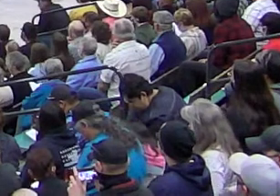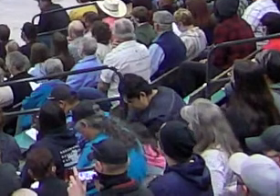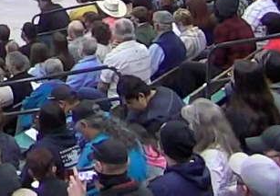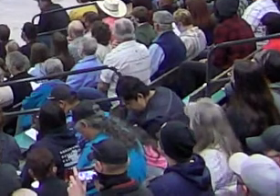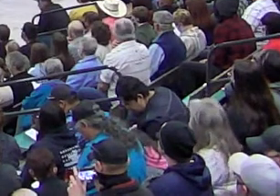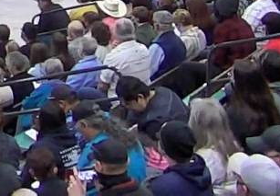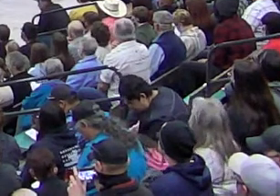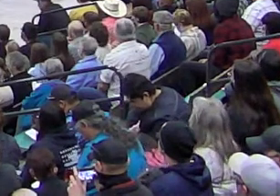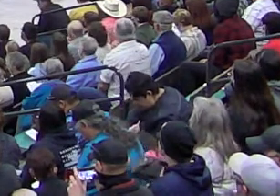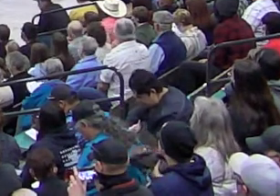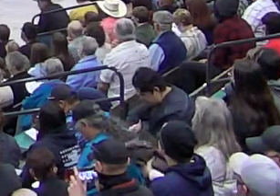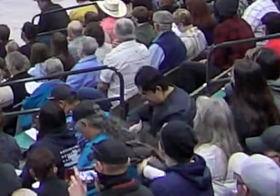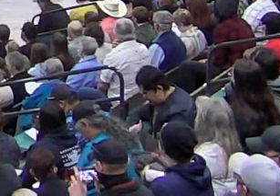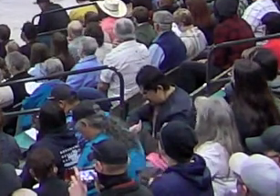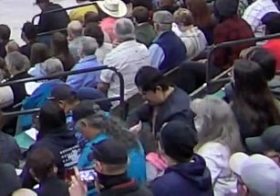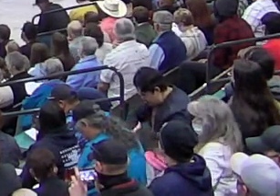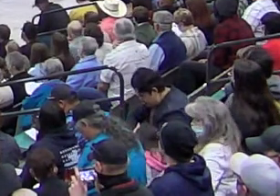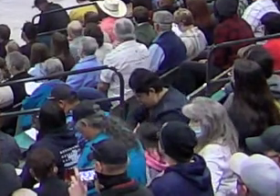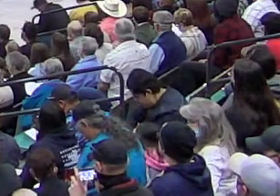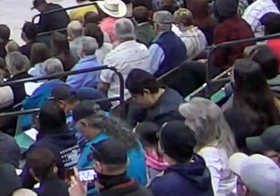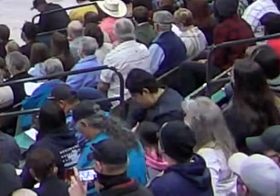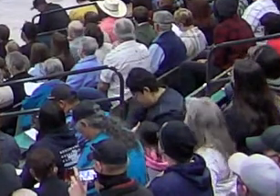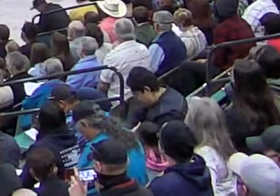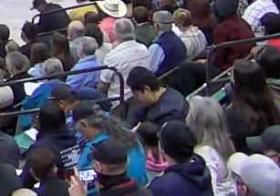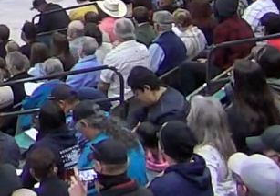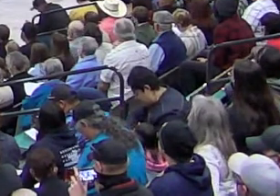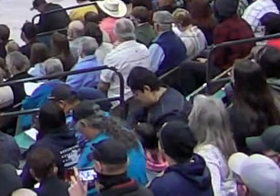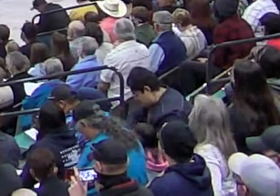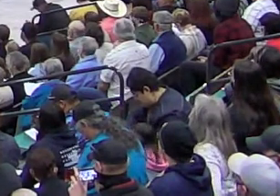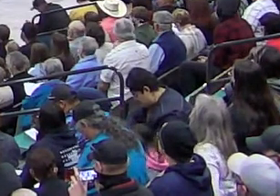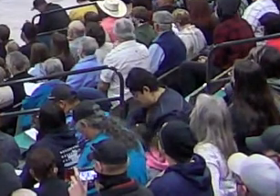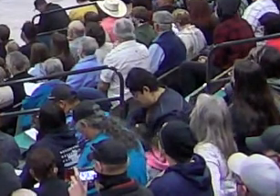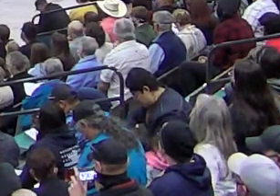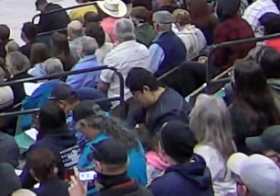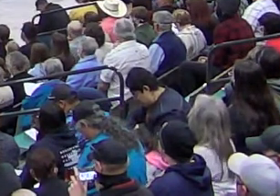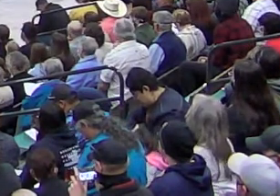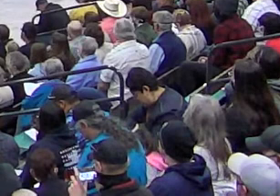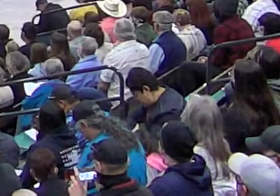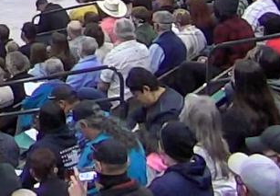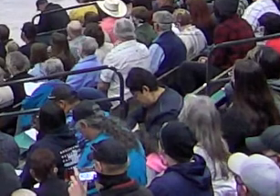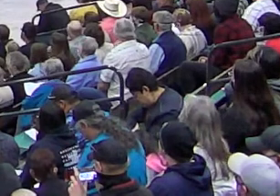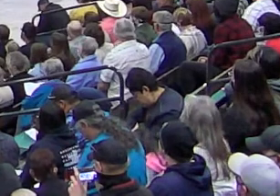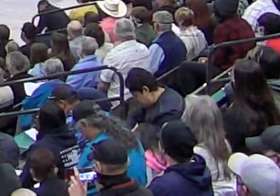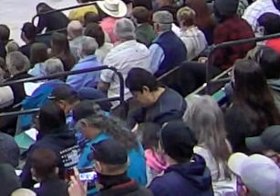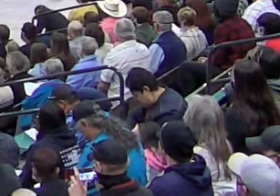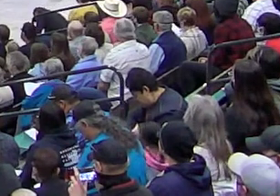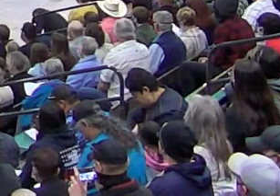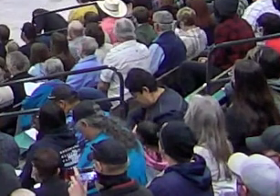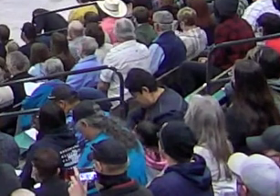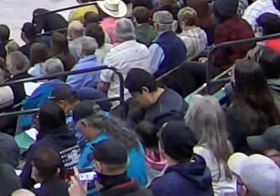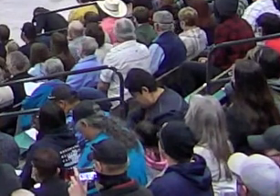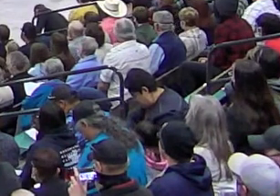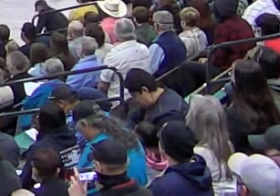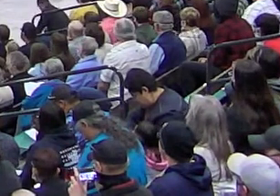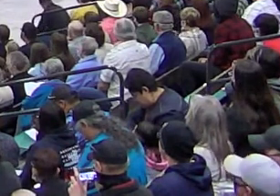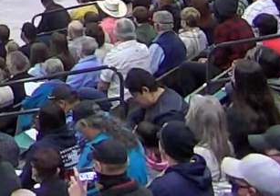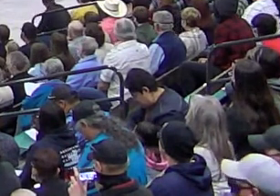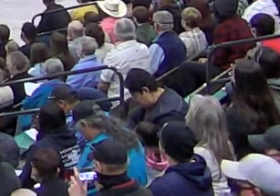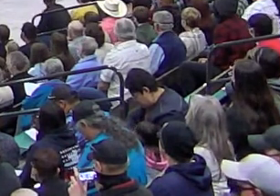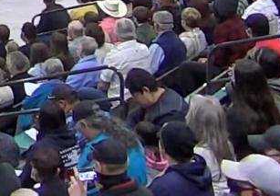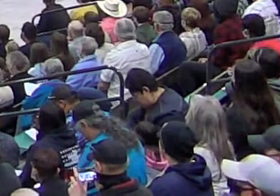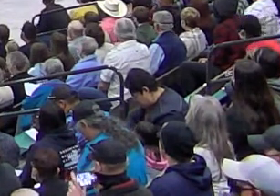and 2021 graduating classes of Great Falls College, Montana State University. Today is about